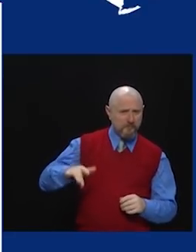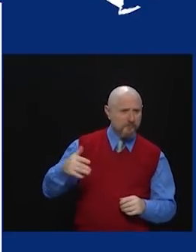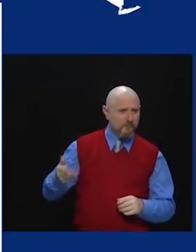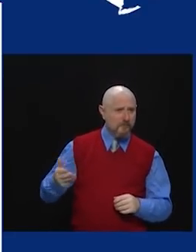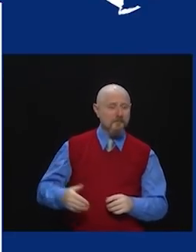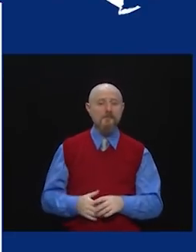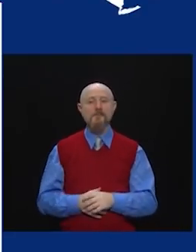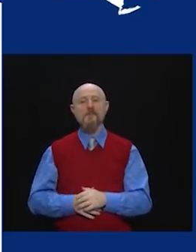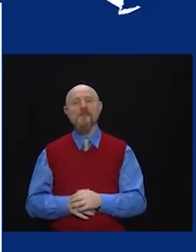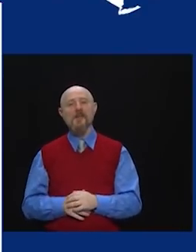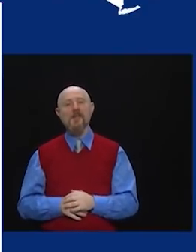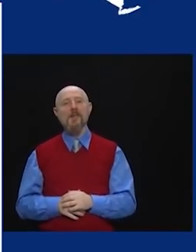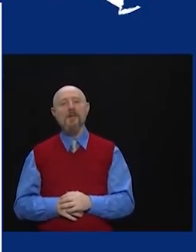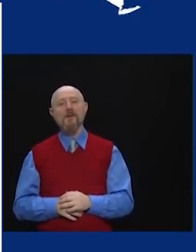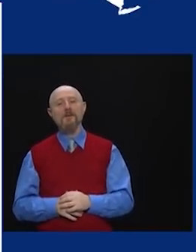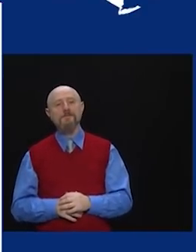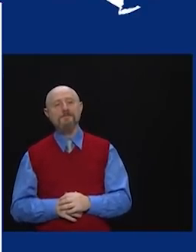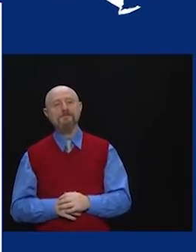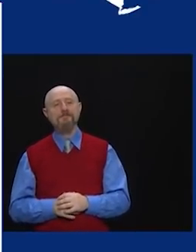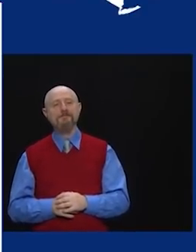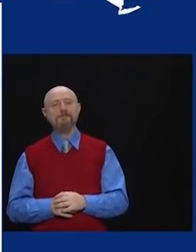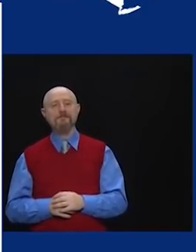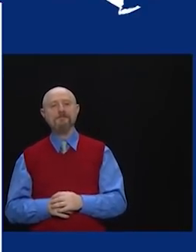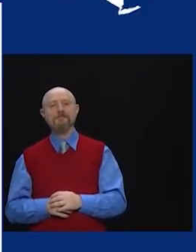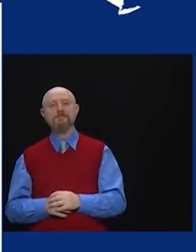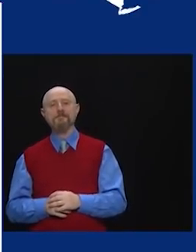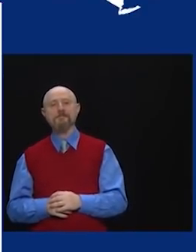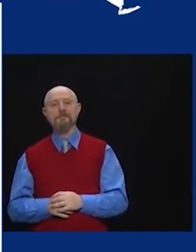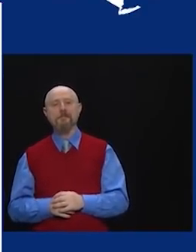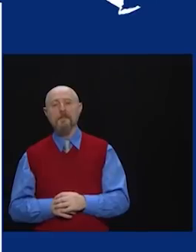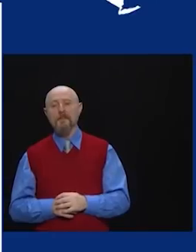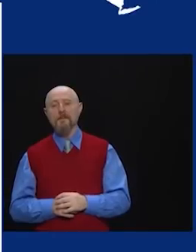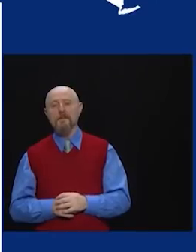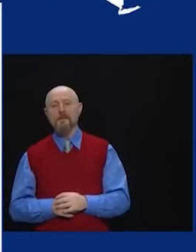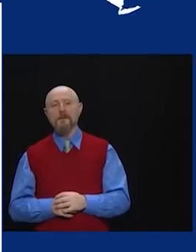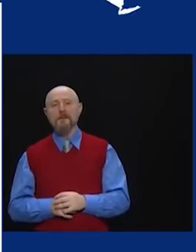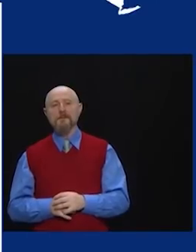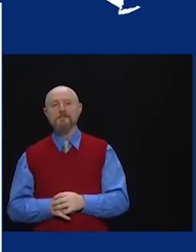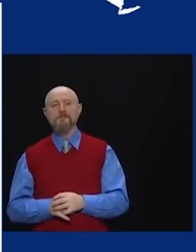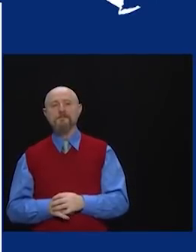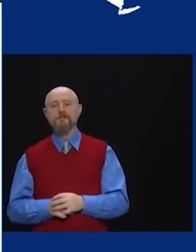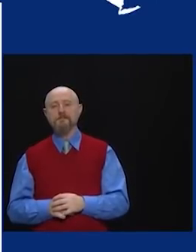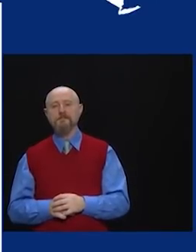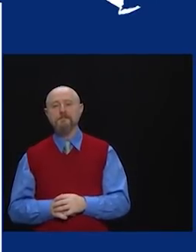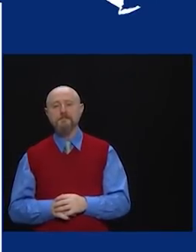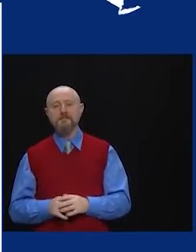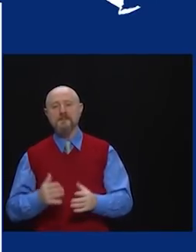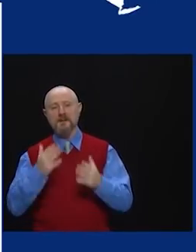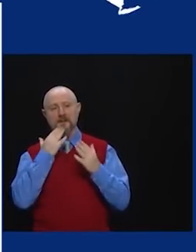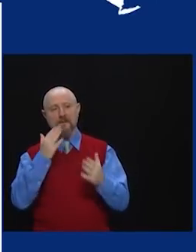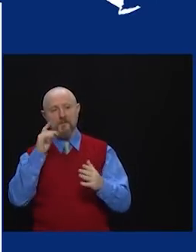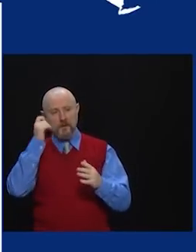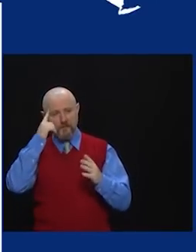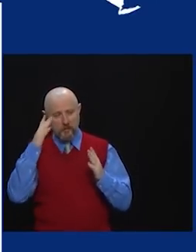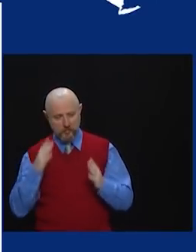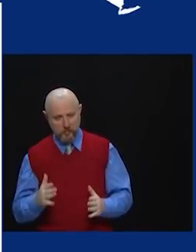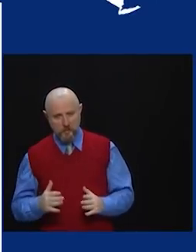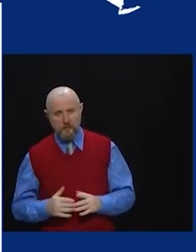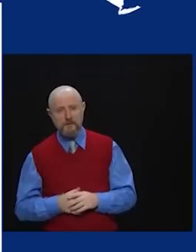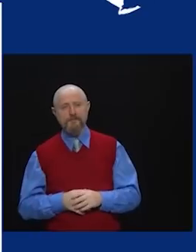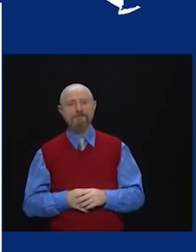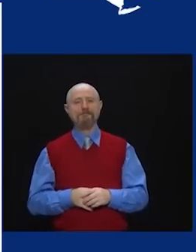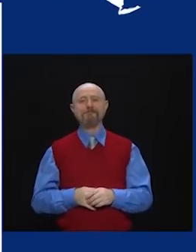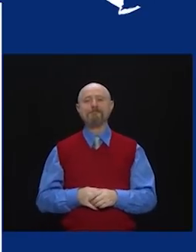Thank you, Governor. So as the Governor said, we have over 37 million tests that we have ordered.